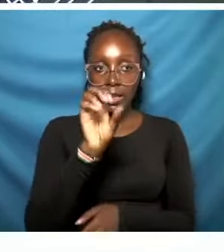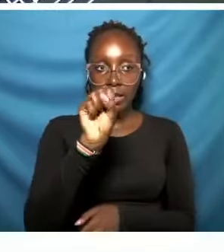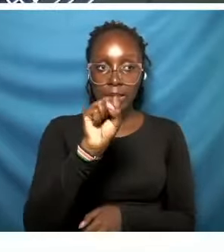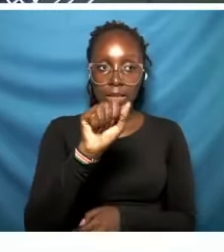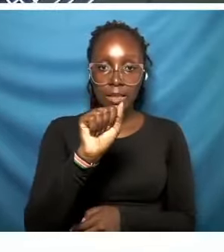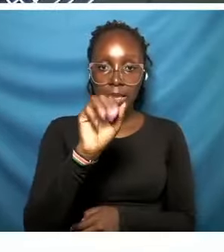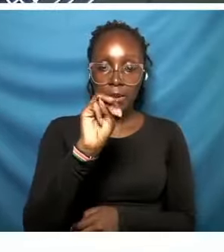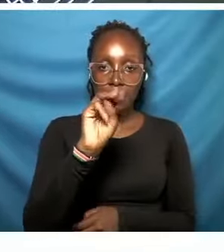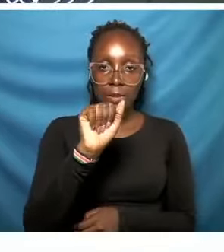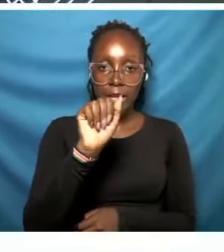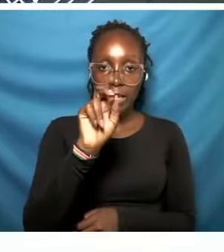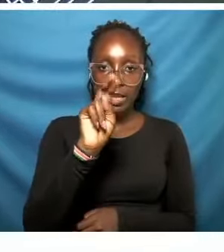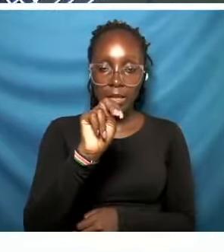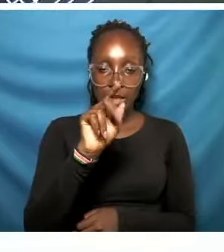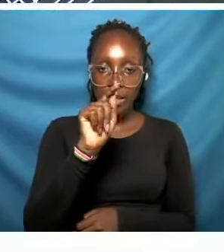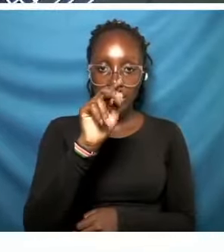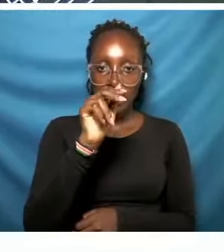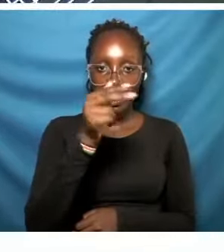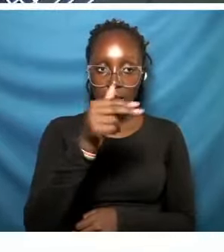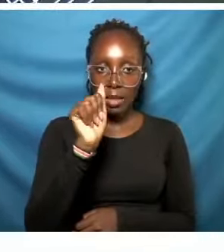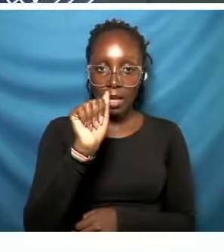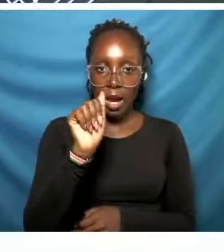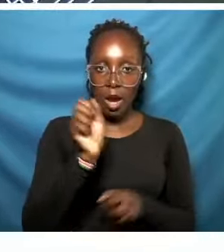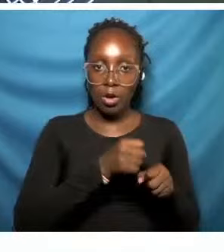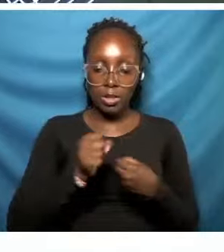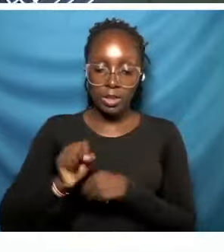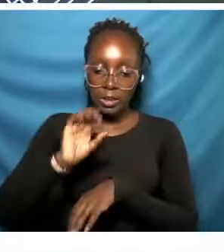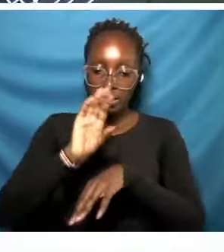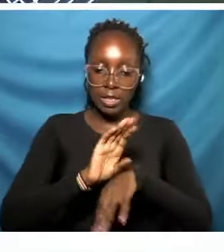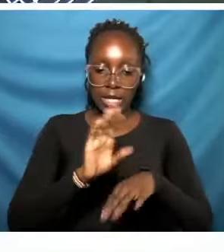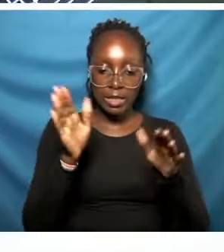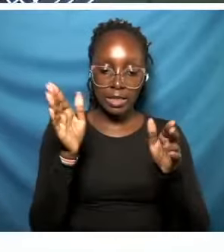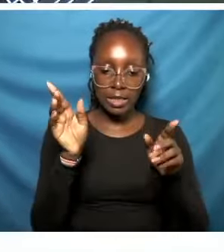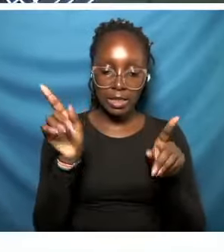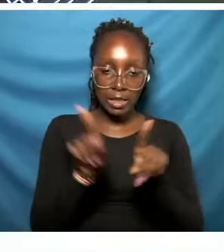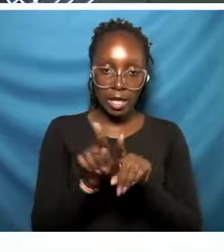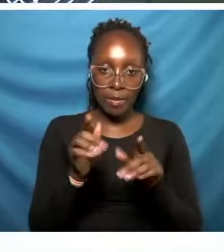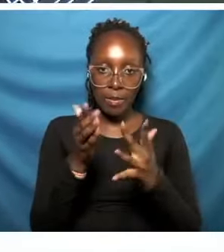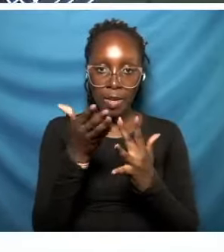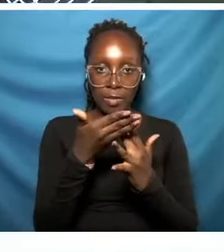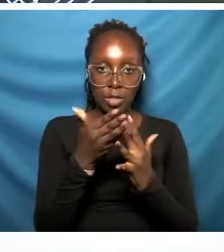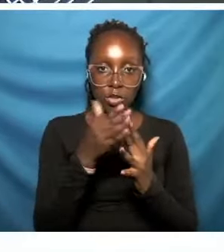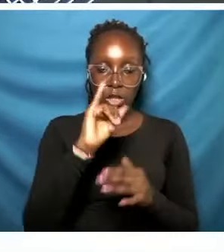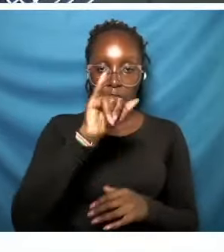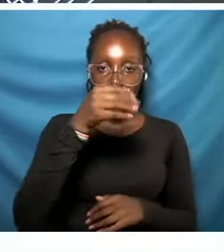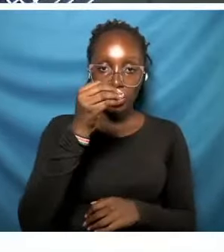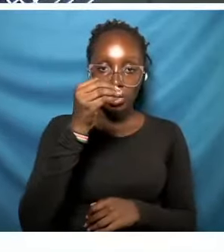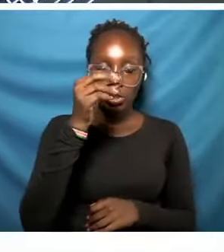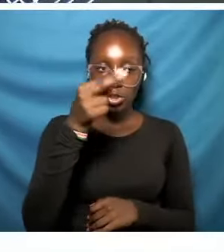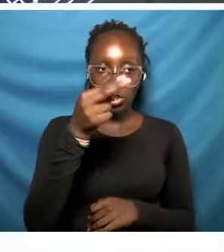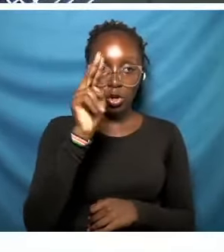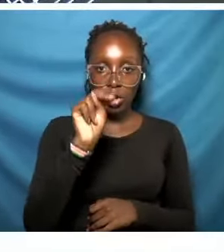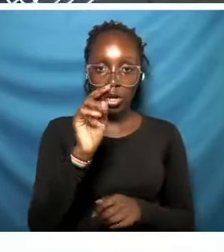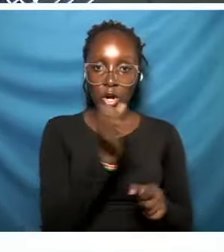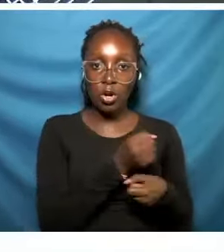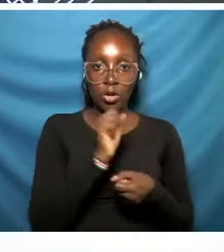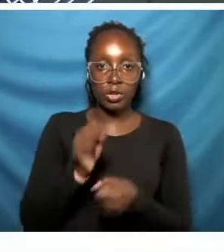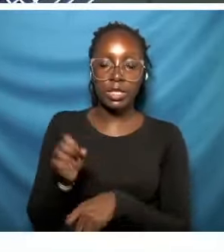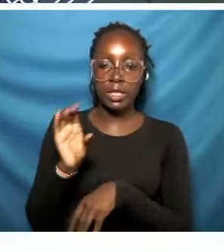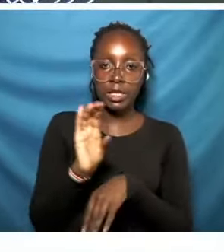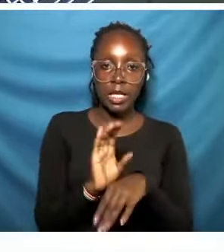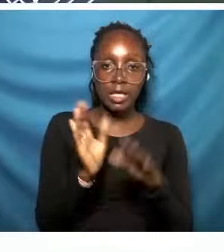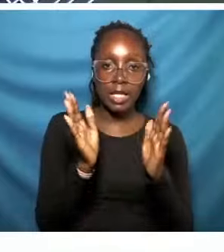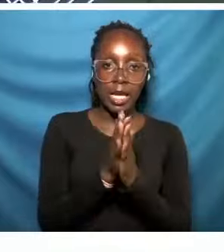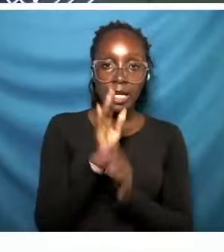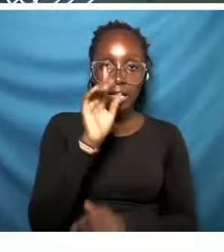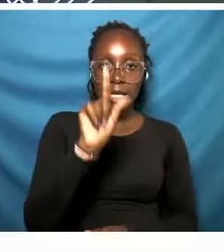Mugo, both of All Saints Cathedral. And between John Kigen Chelimo of All Saints Cathedral and